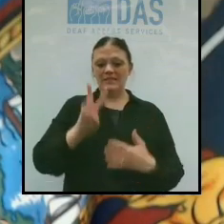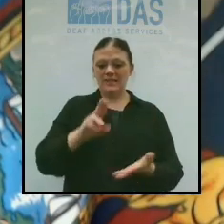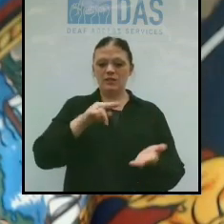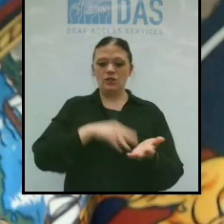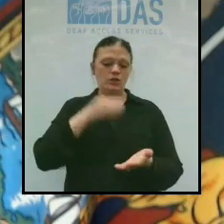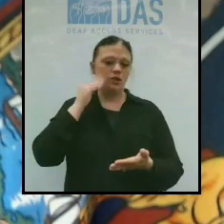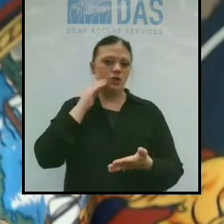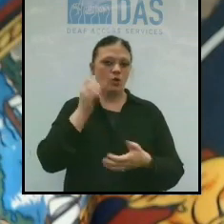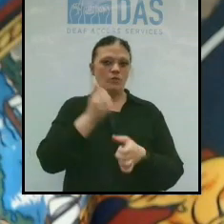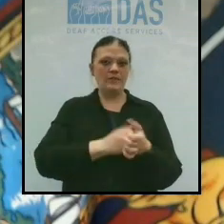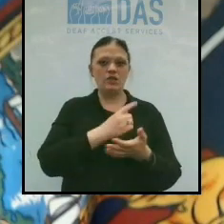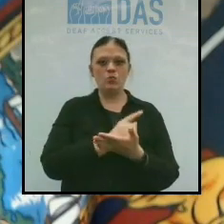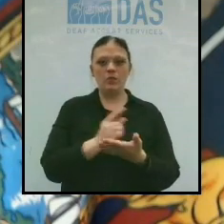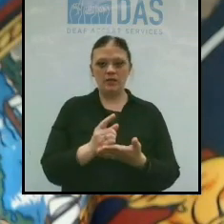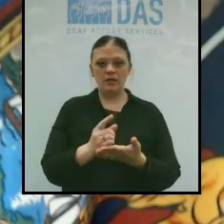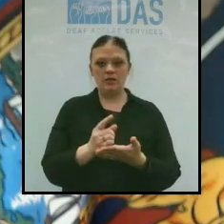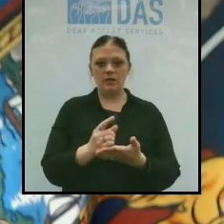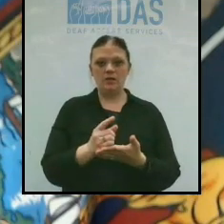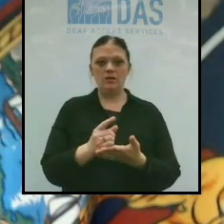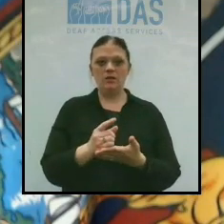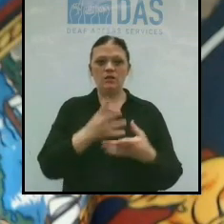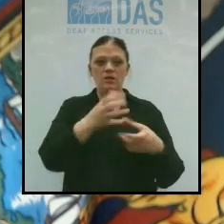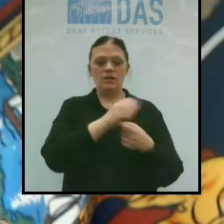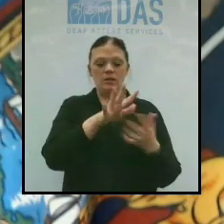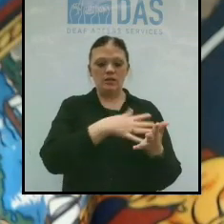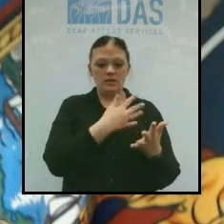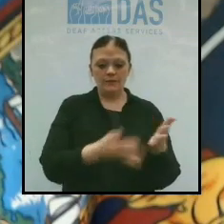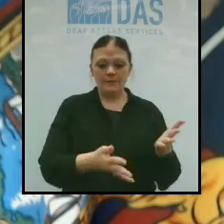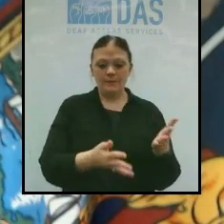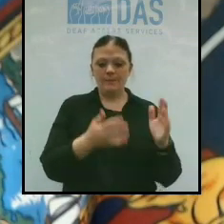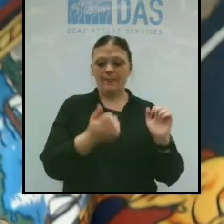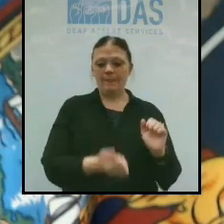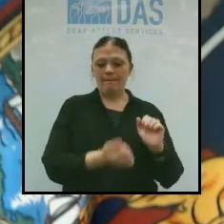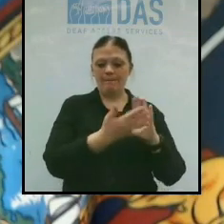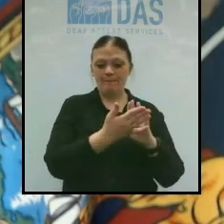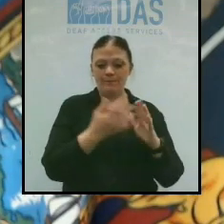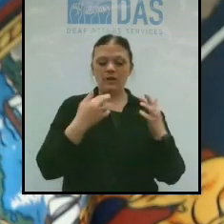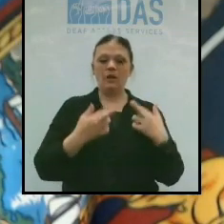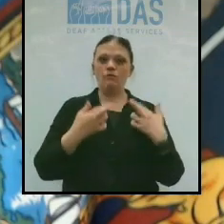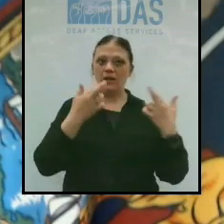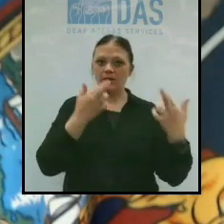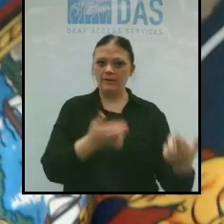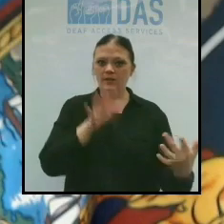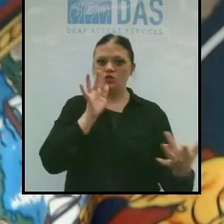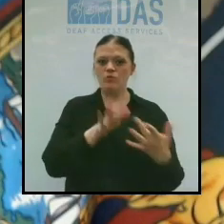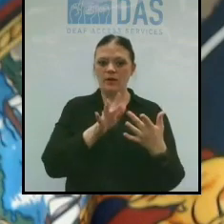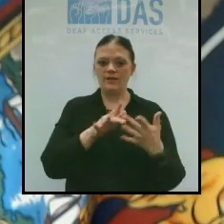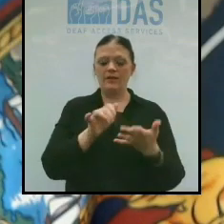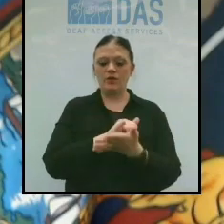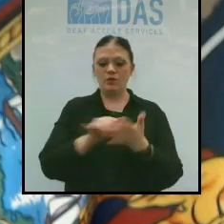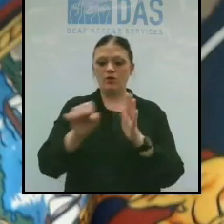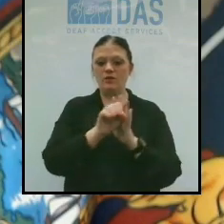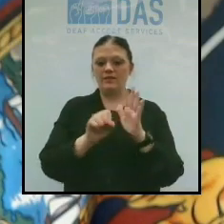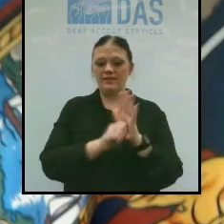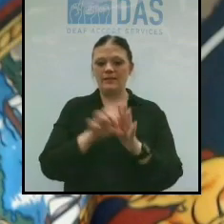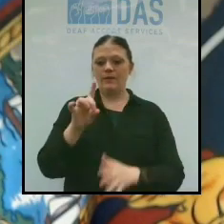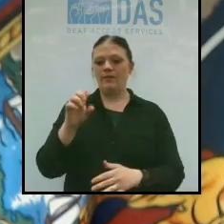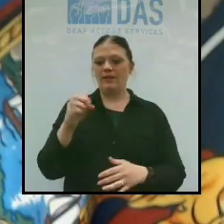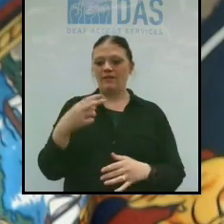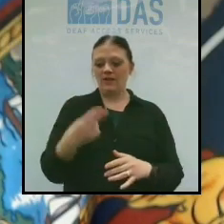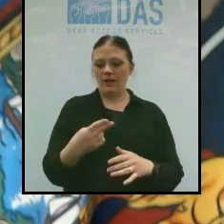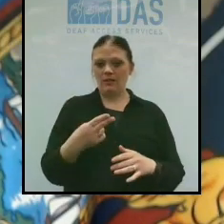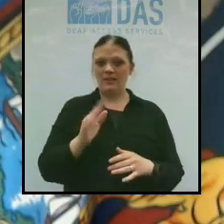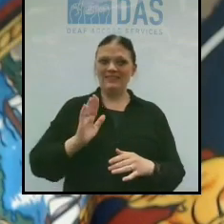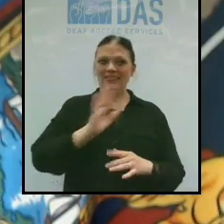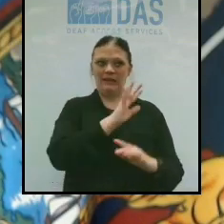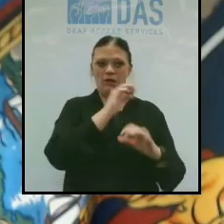per week. So to get their schedule and their approach, I recommend that you contact the New York State Department of Health. Again, it's